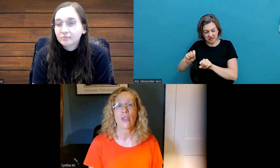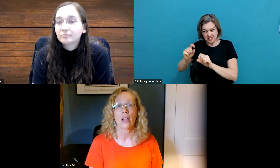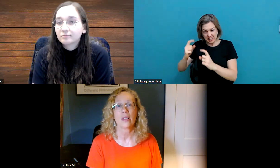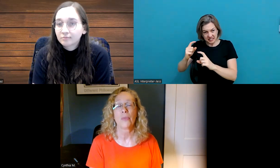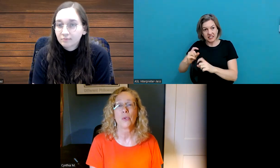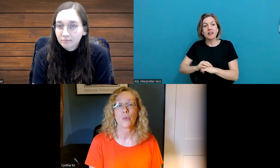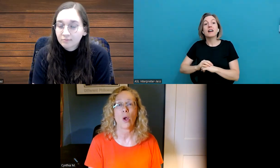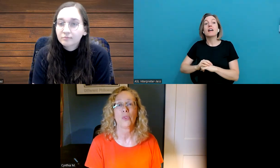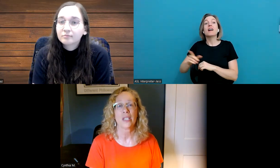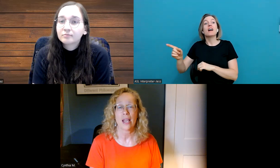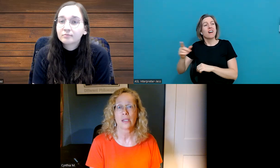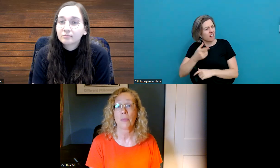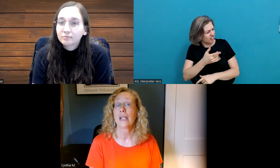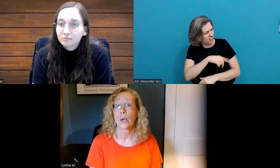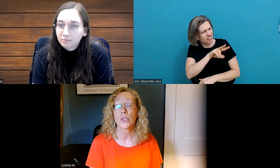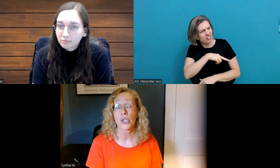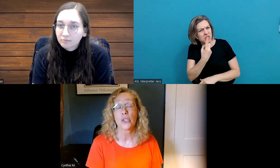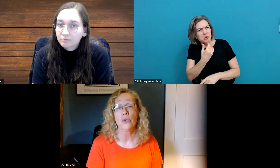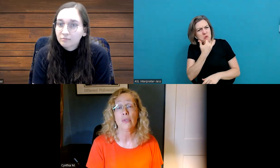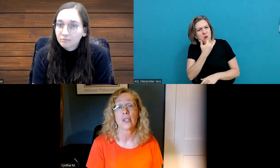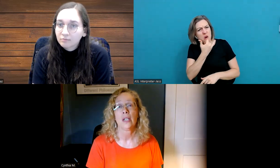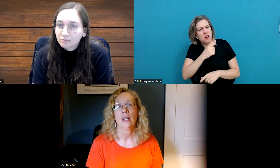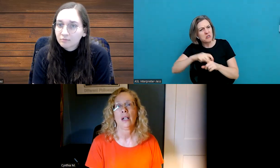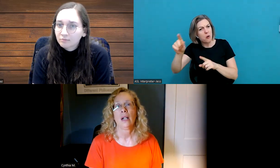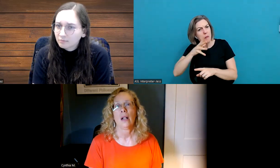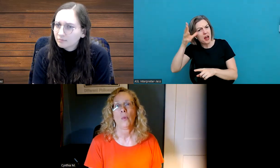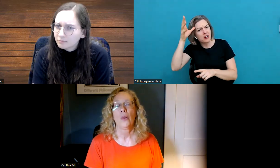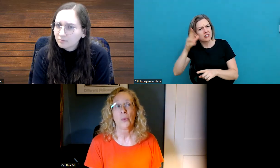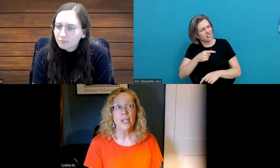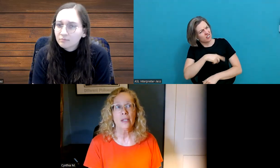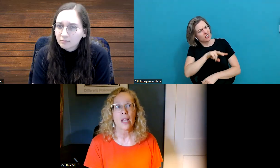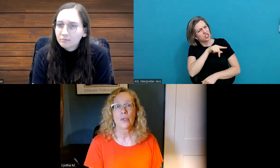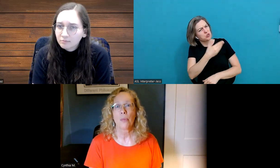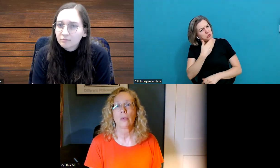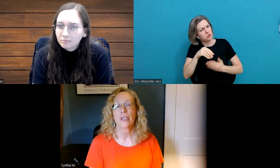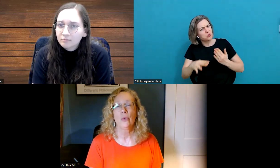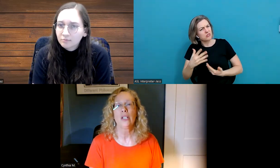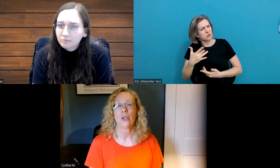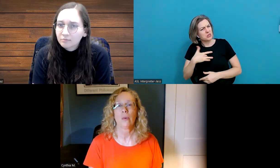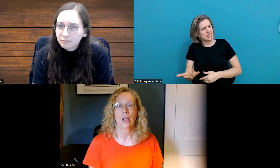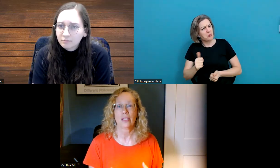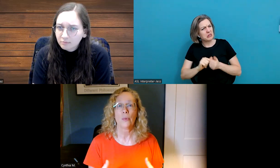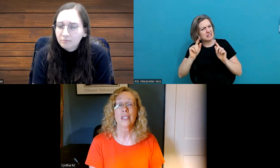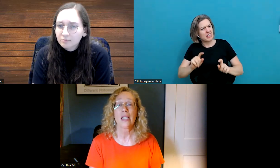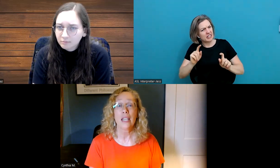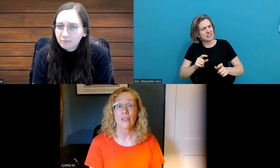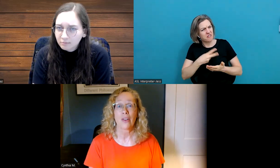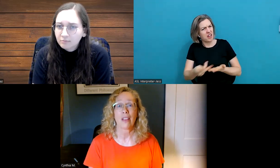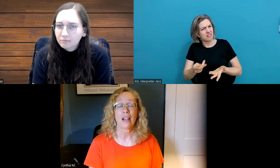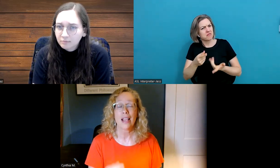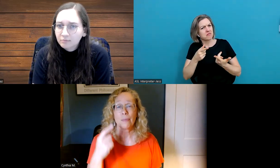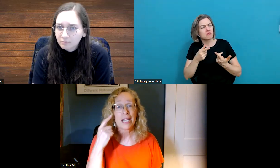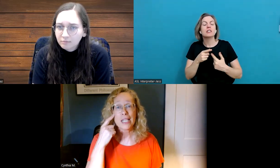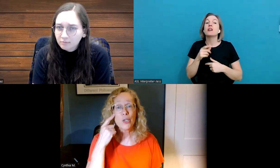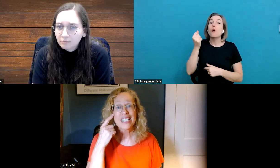they thought something was wrong with the test because I was a good student. Well, the reason I was probably doing so well is I was sitting in the front of